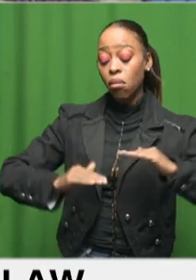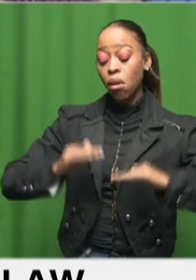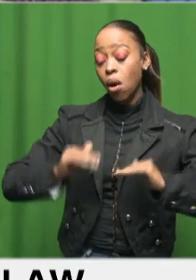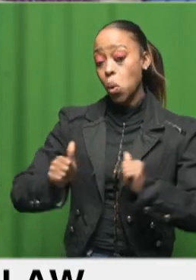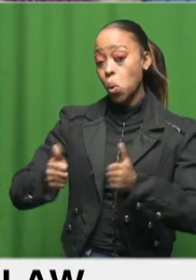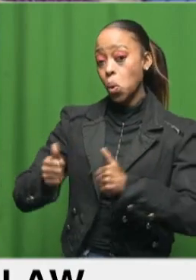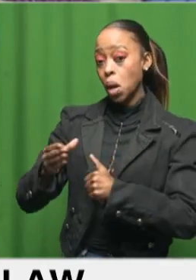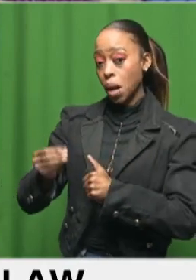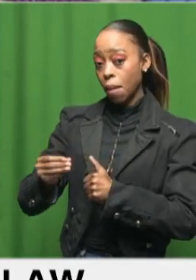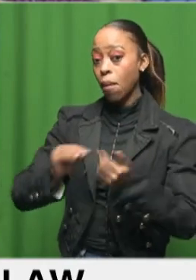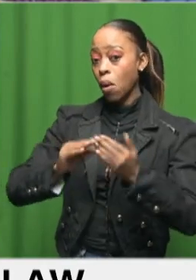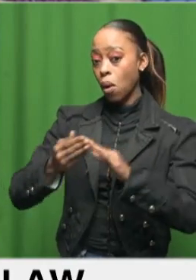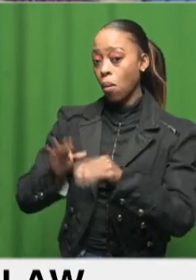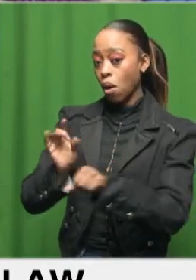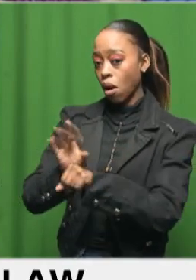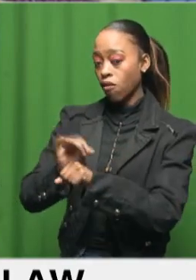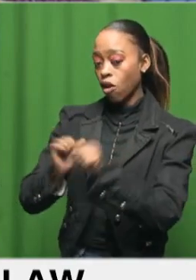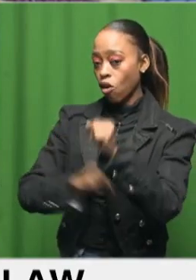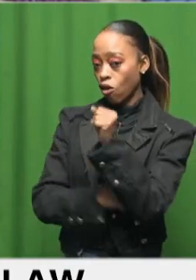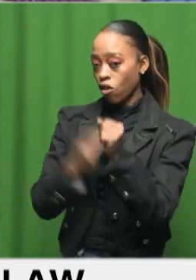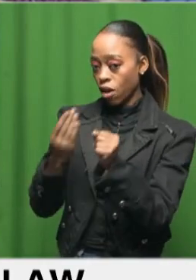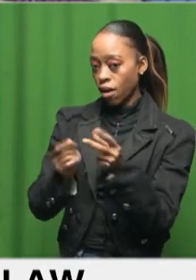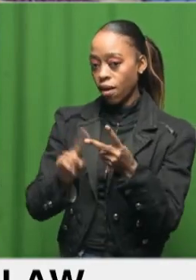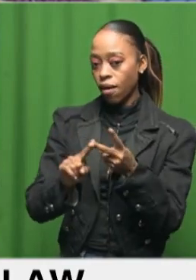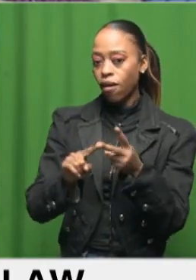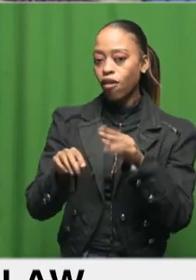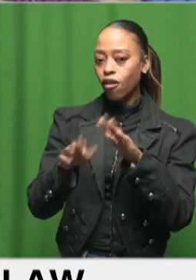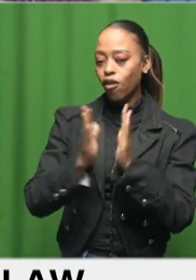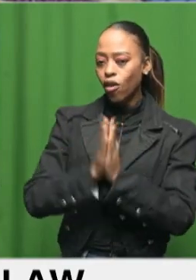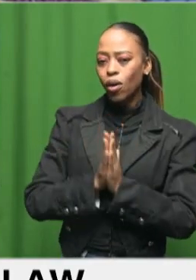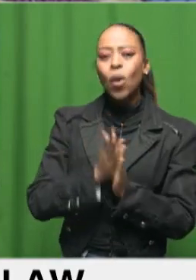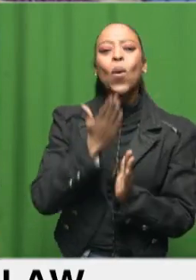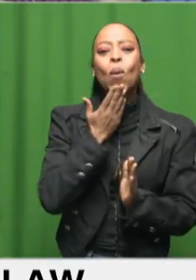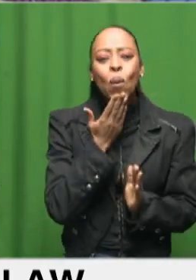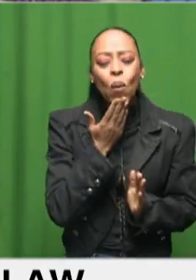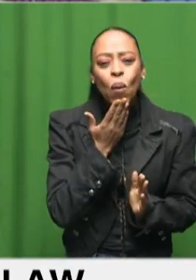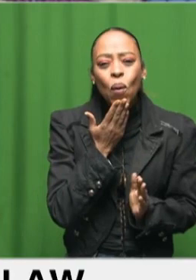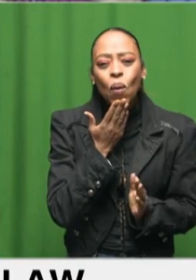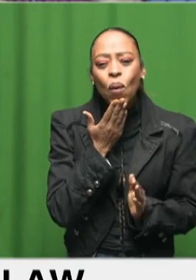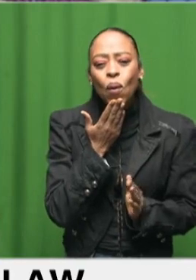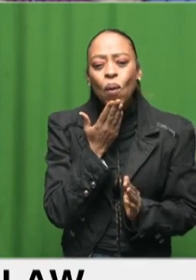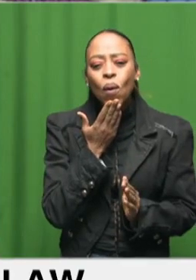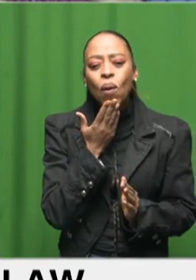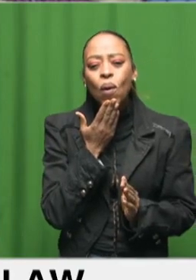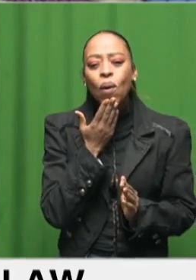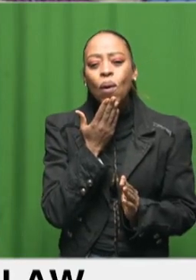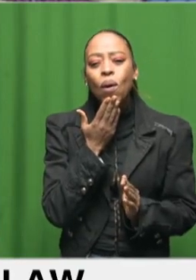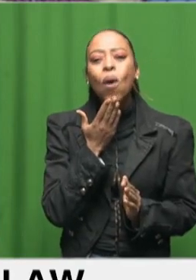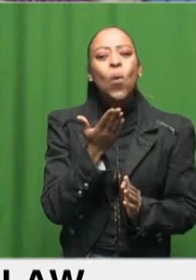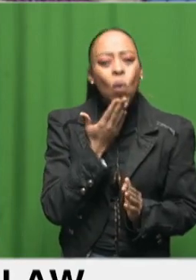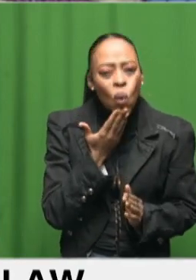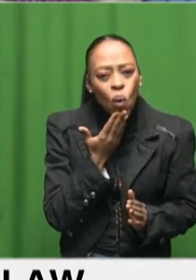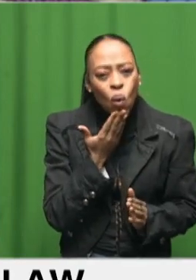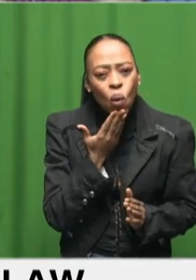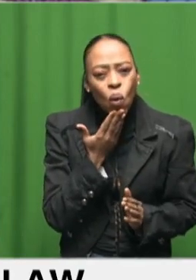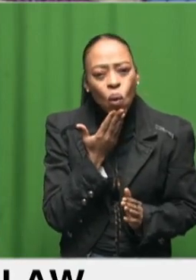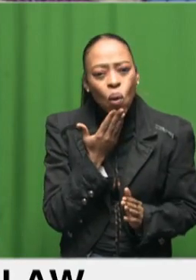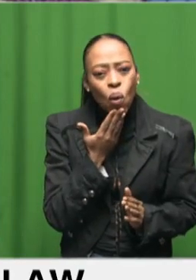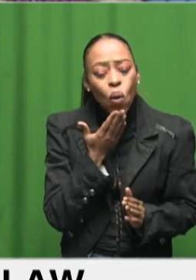have people from community advice offices, you have people from the religious sector. But who are those people? Look, there are mainly... There are needs people to be who